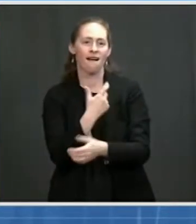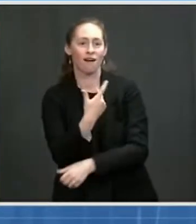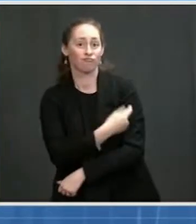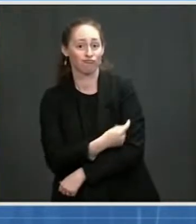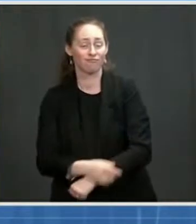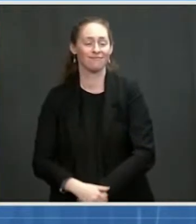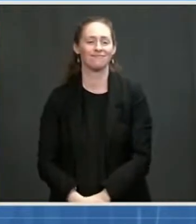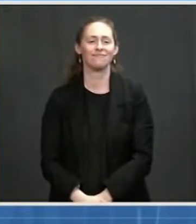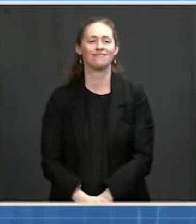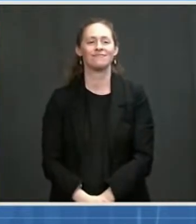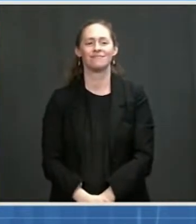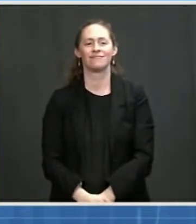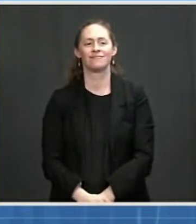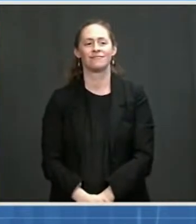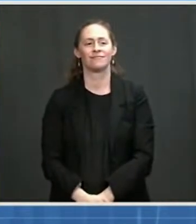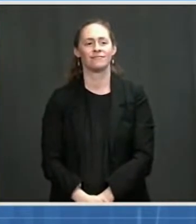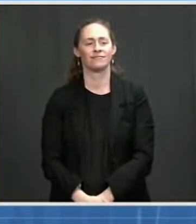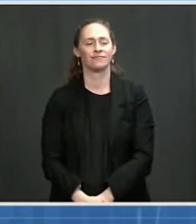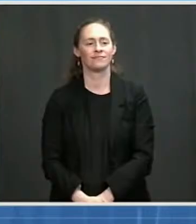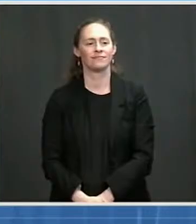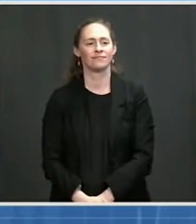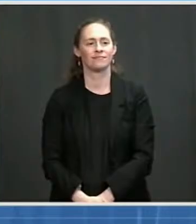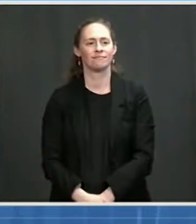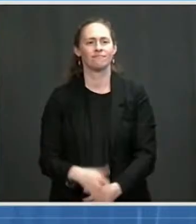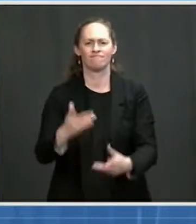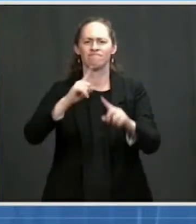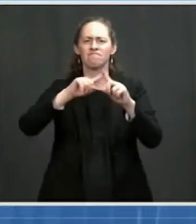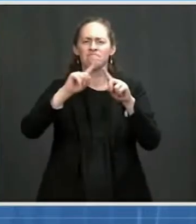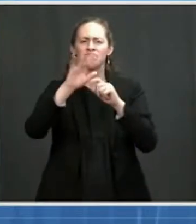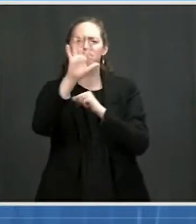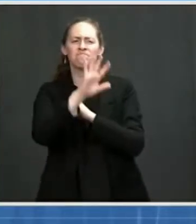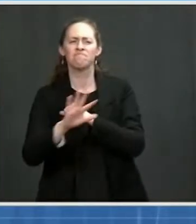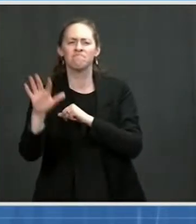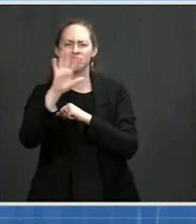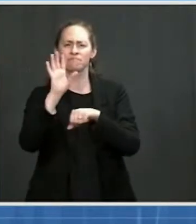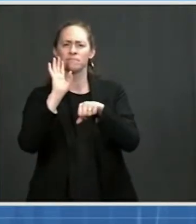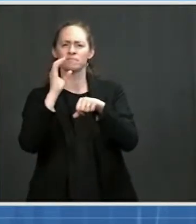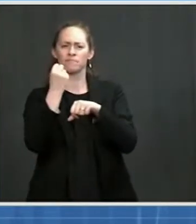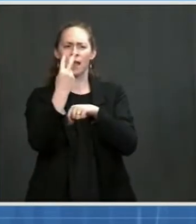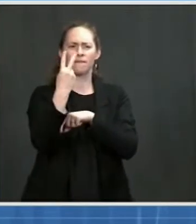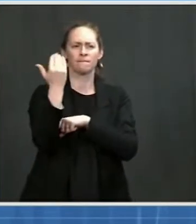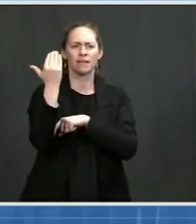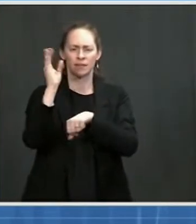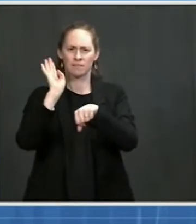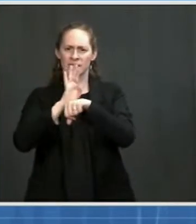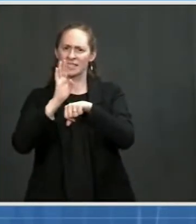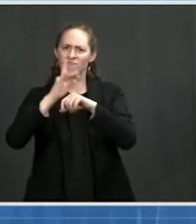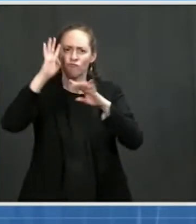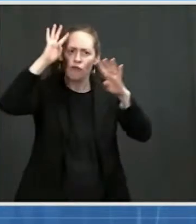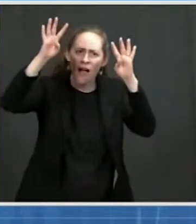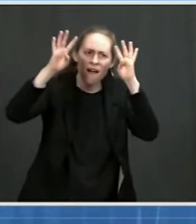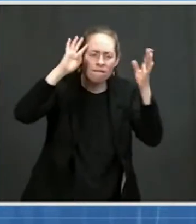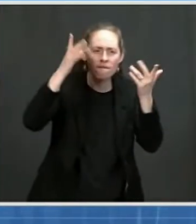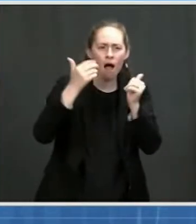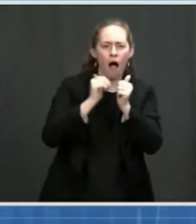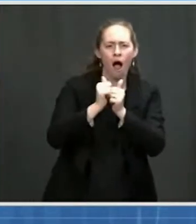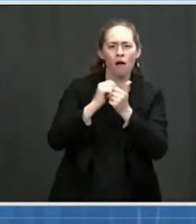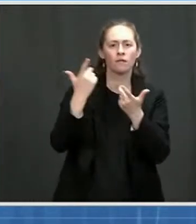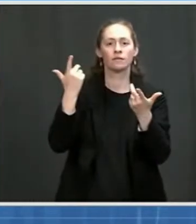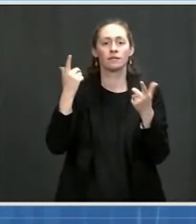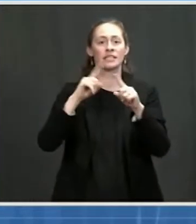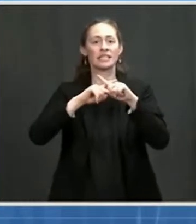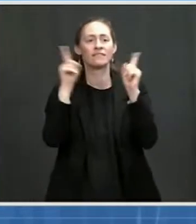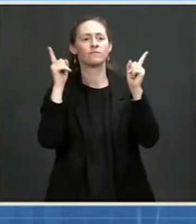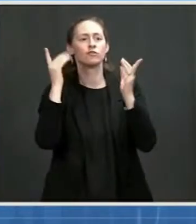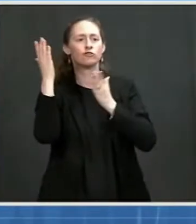Dozens of businesses and organizations have also responded to the president's call to action to volunteer their services and help the